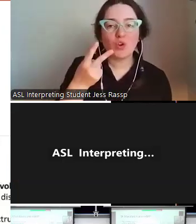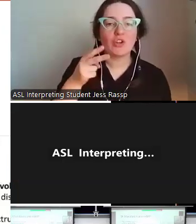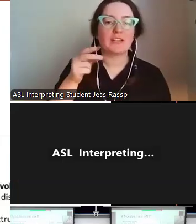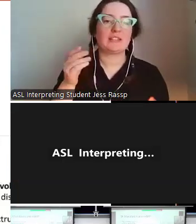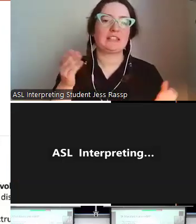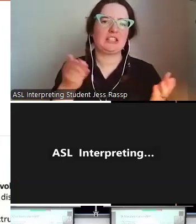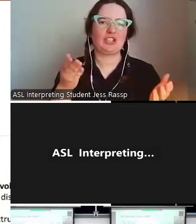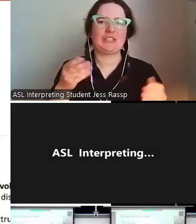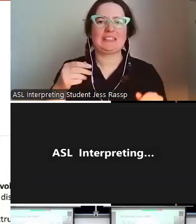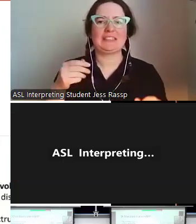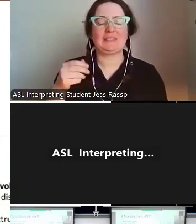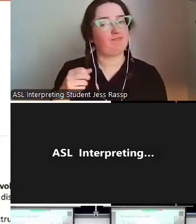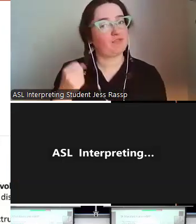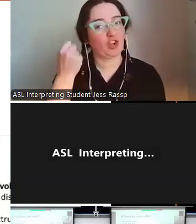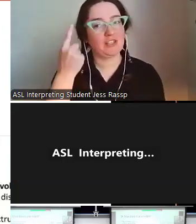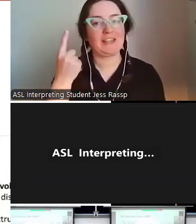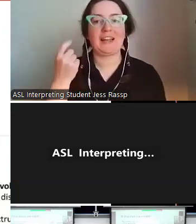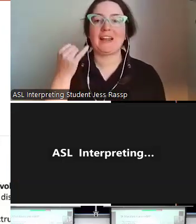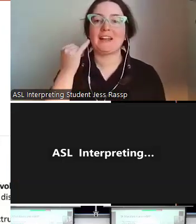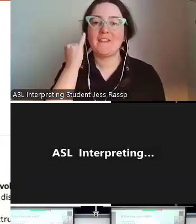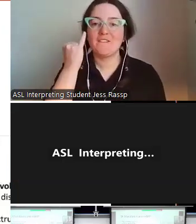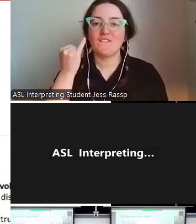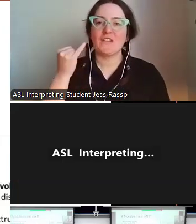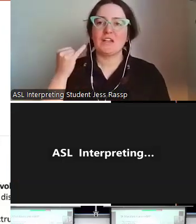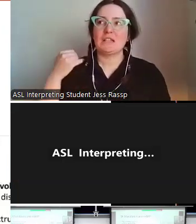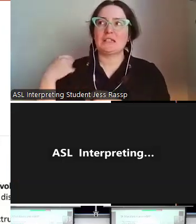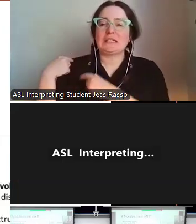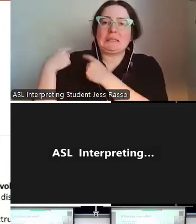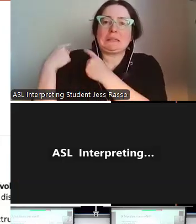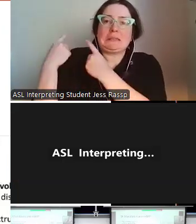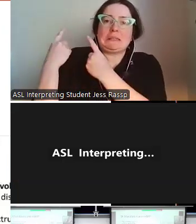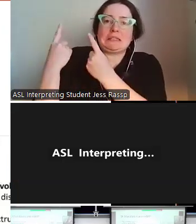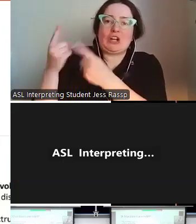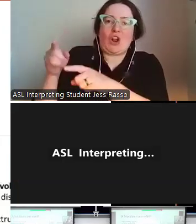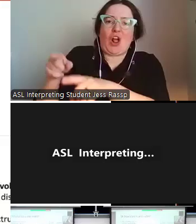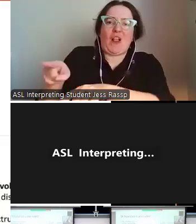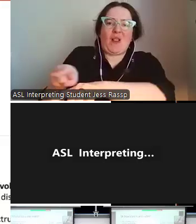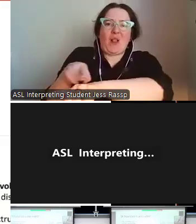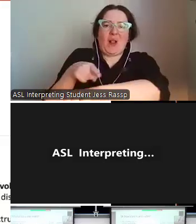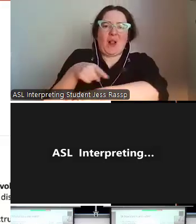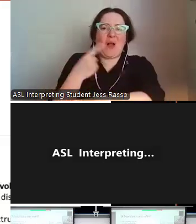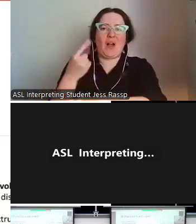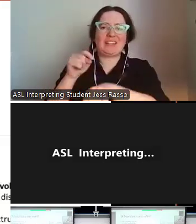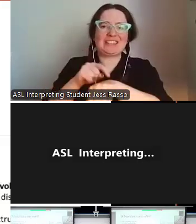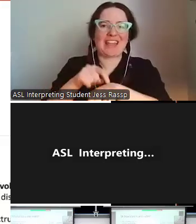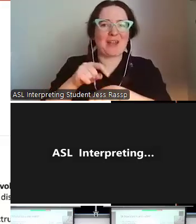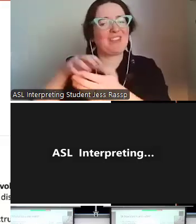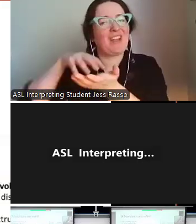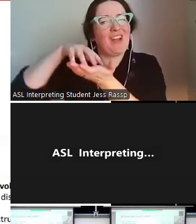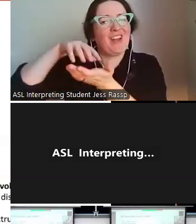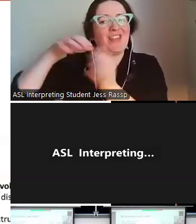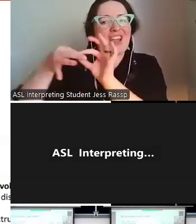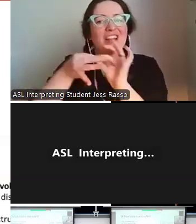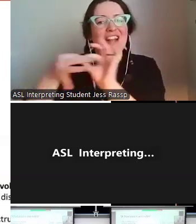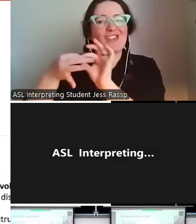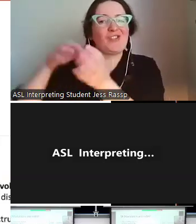too long, right? Then that means you could get too weak. It could be too weak of a connection, and they might not